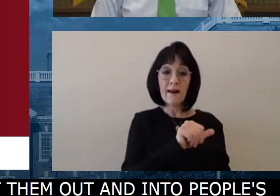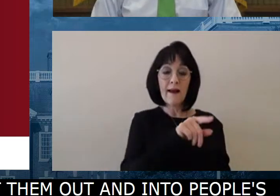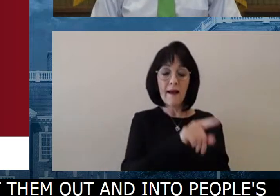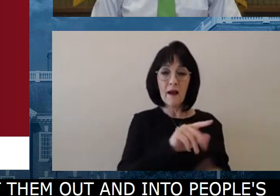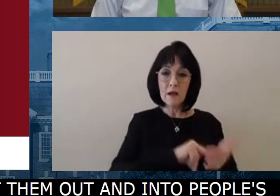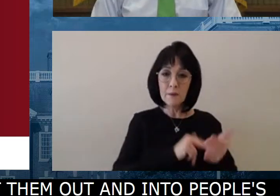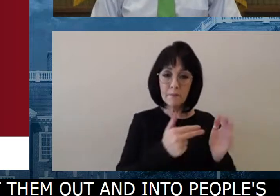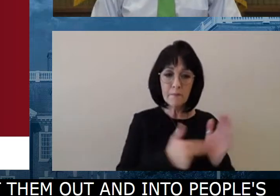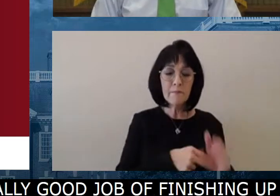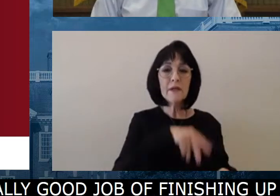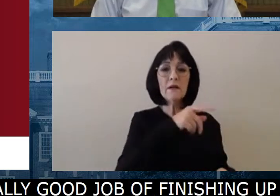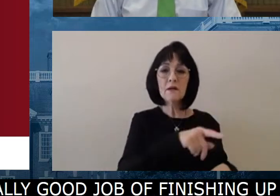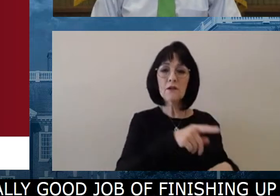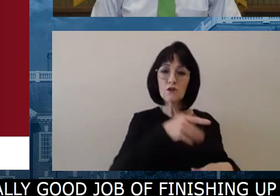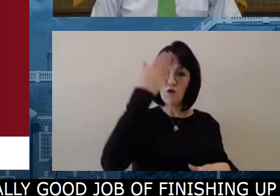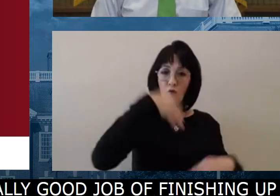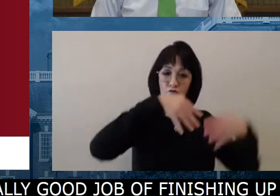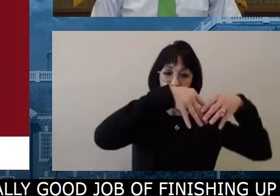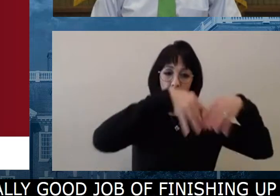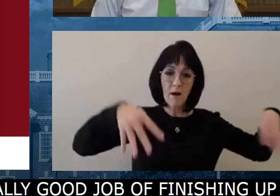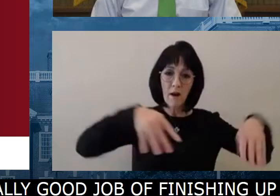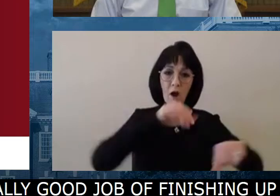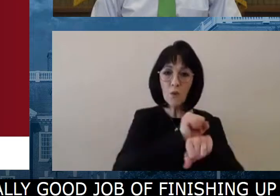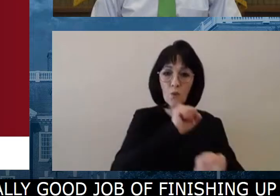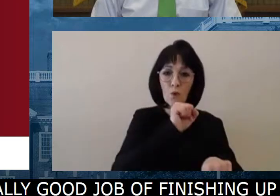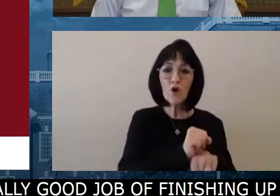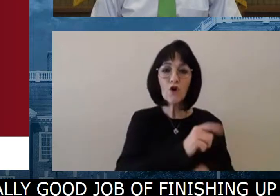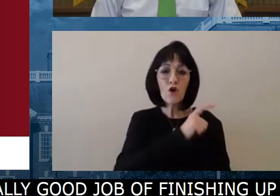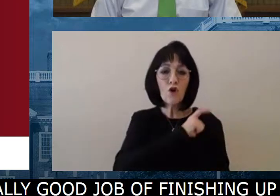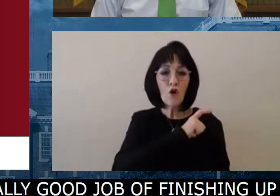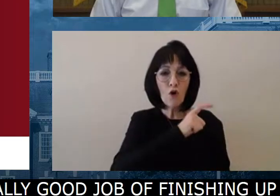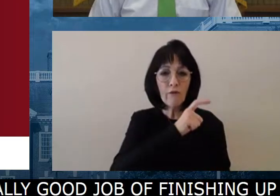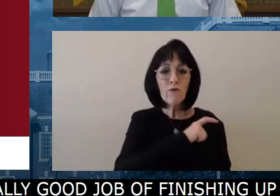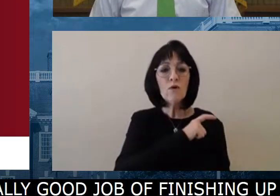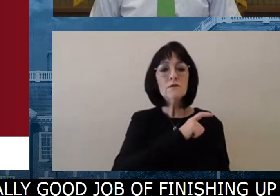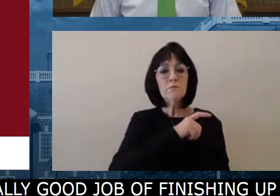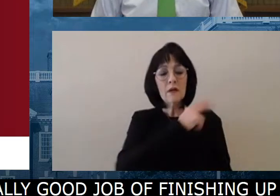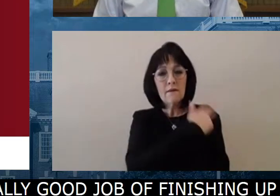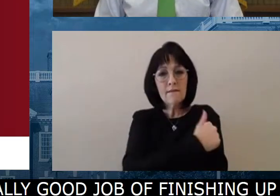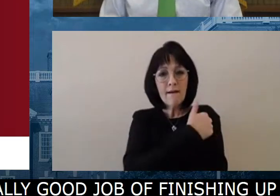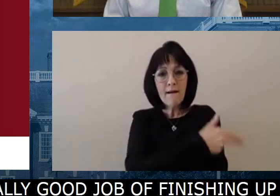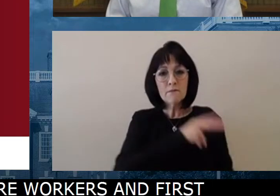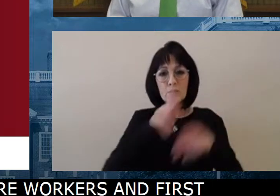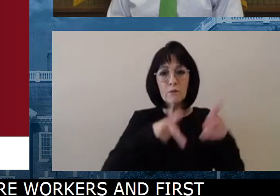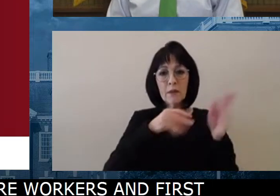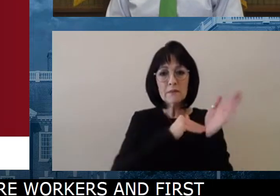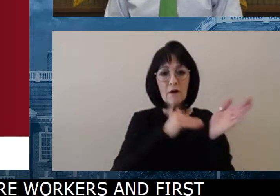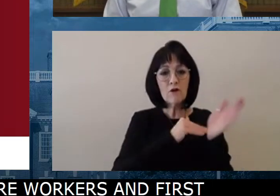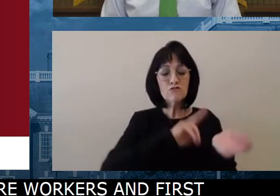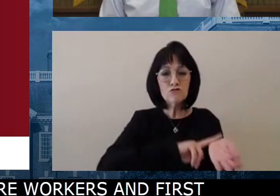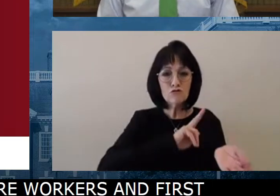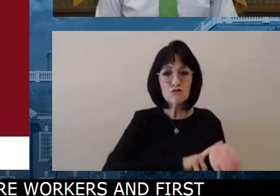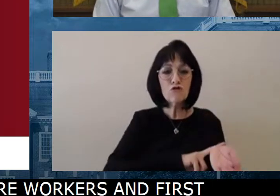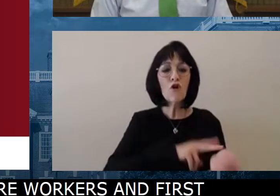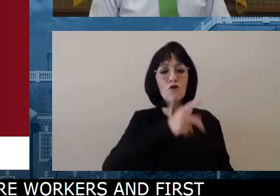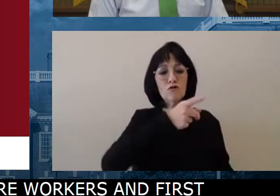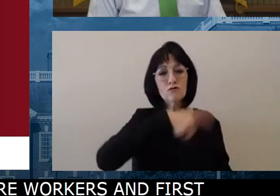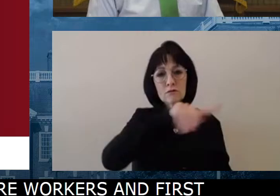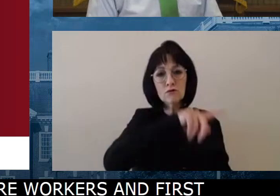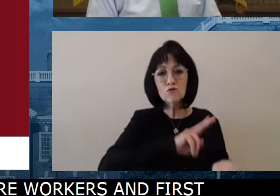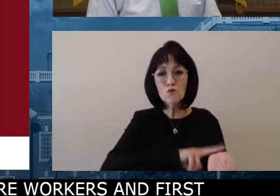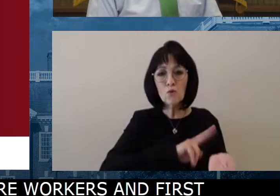their second dose, fulfilling those in partnership with our friends at